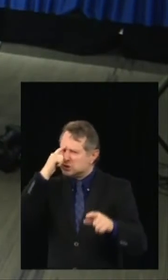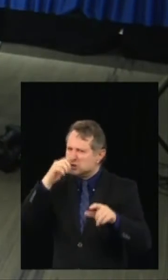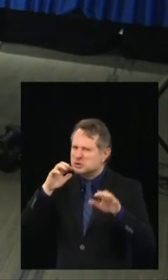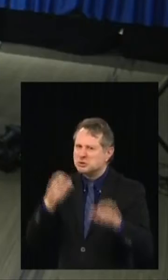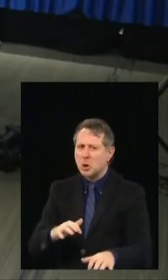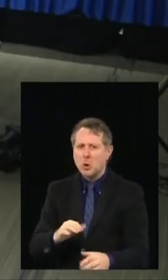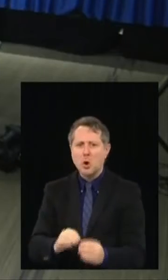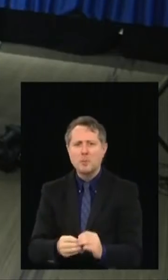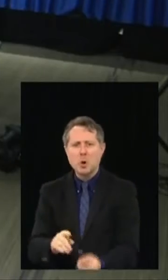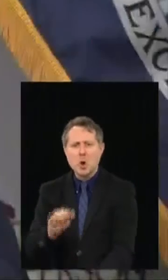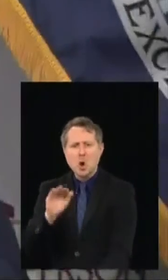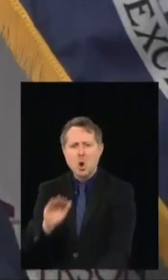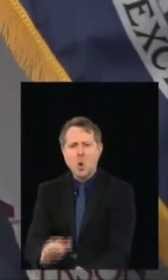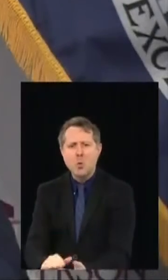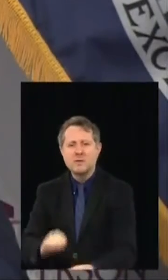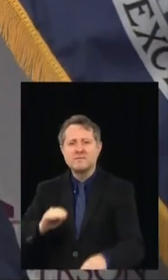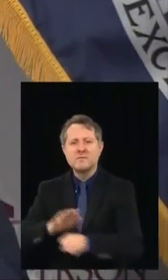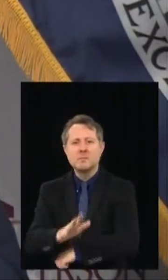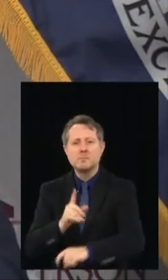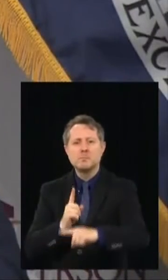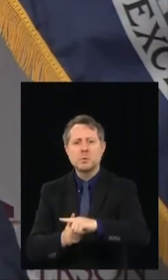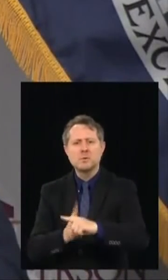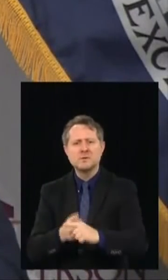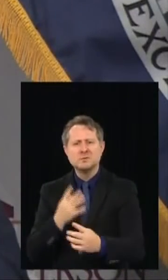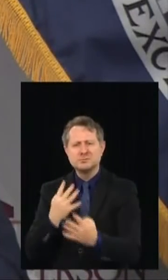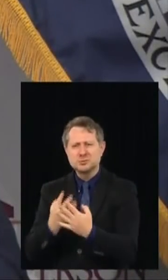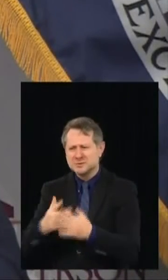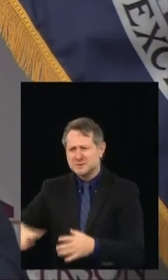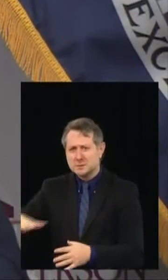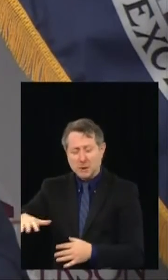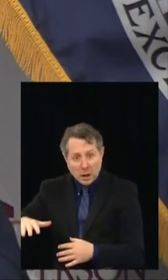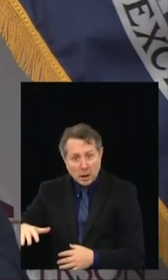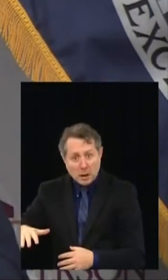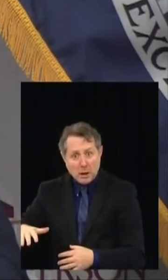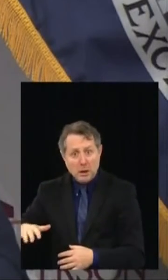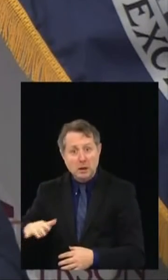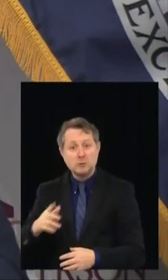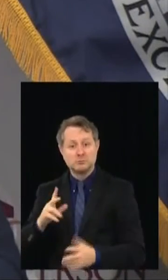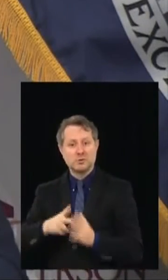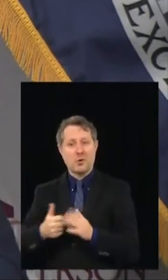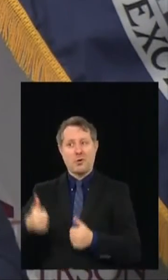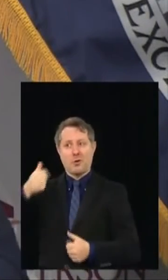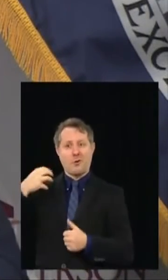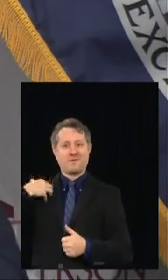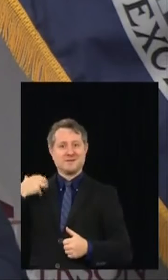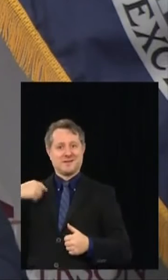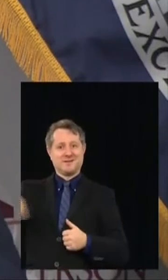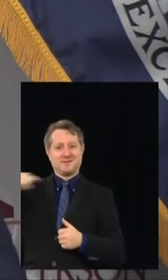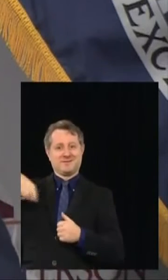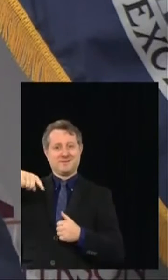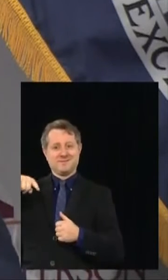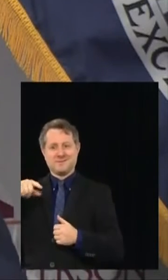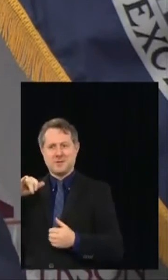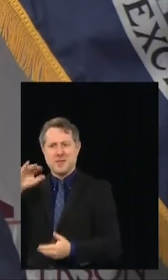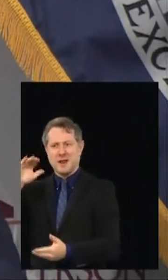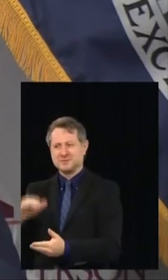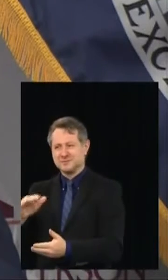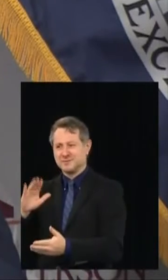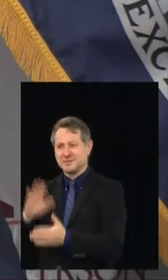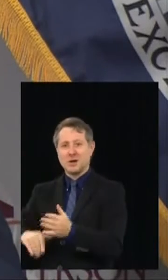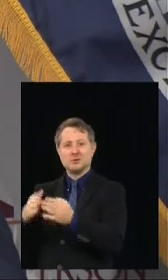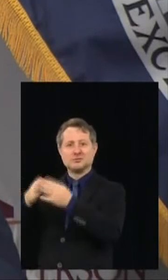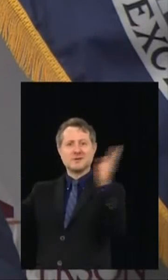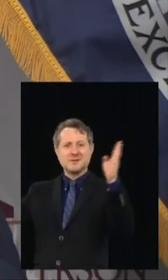correction officers. Less than the general population. And they're in the prisons, obviously, all day. And you can't